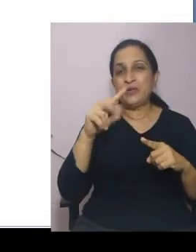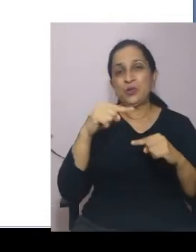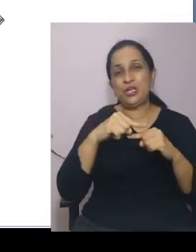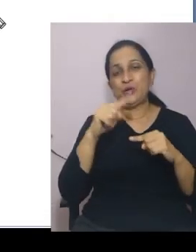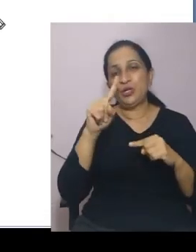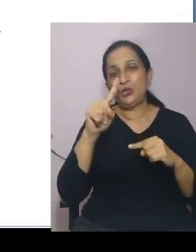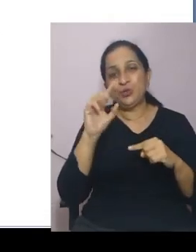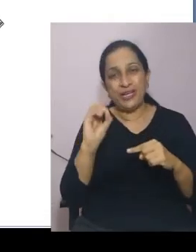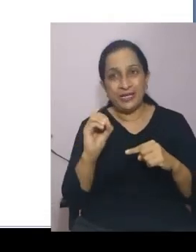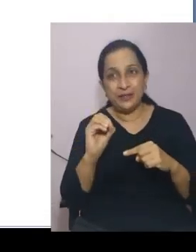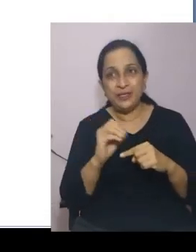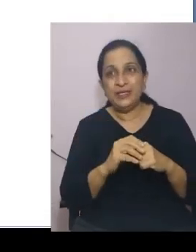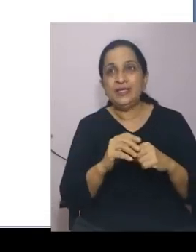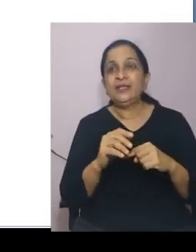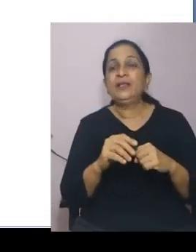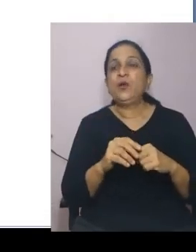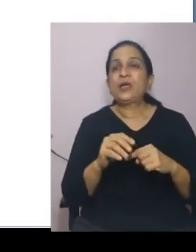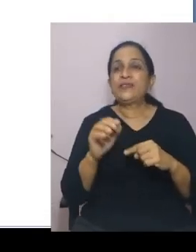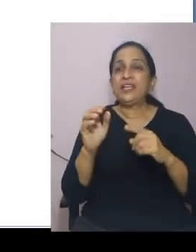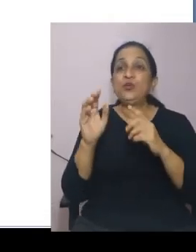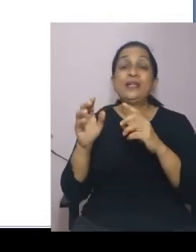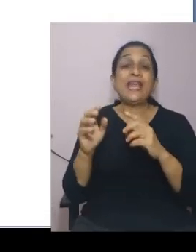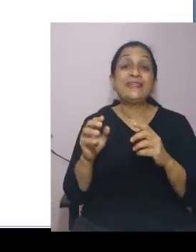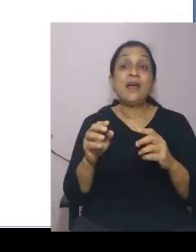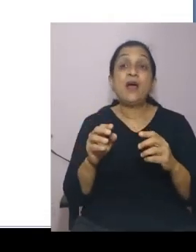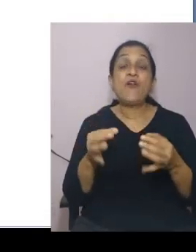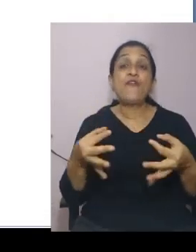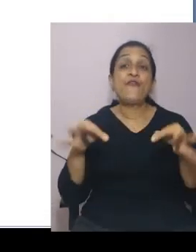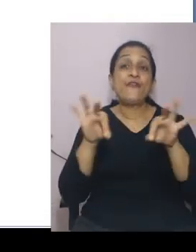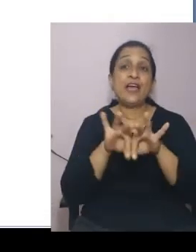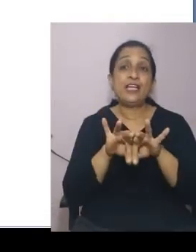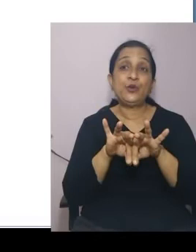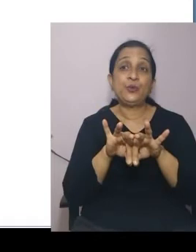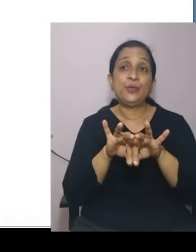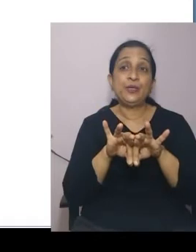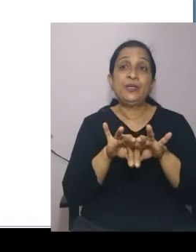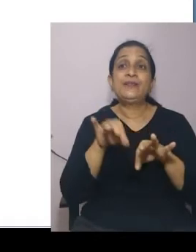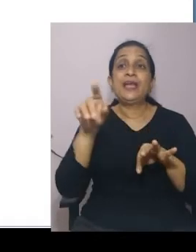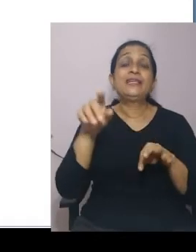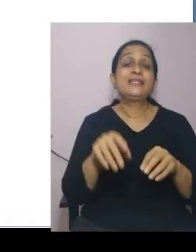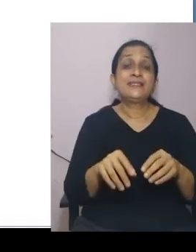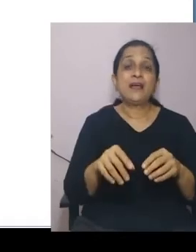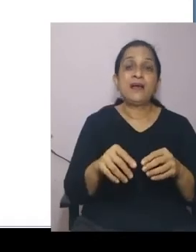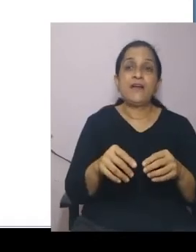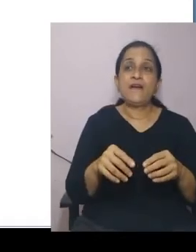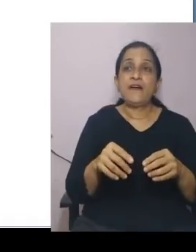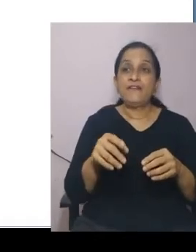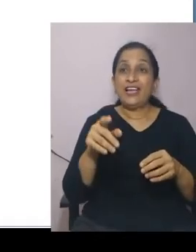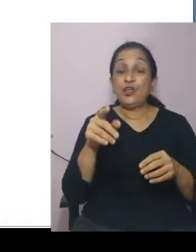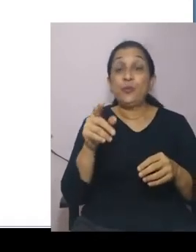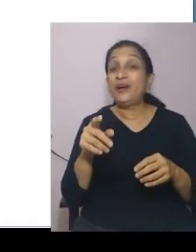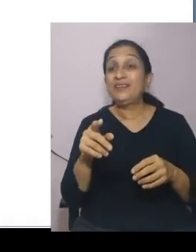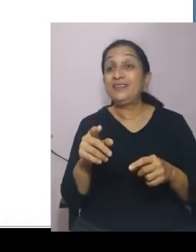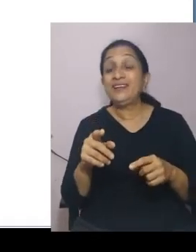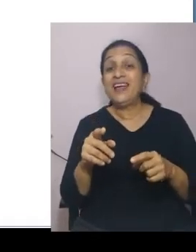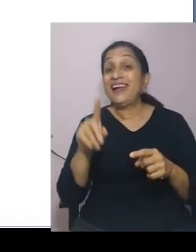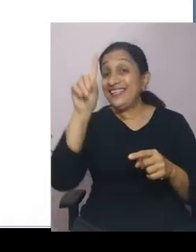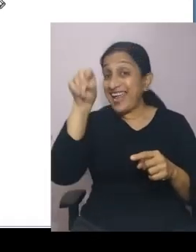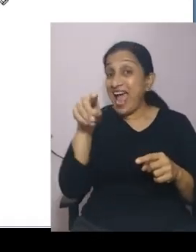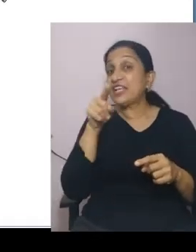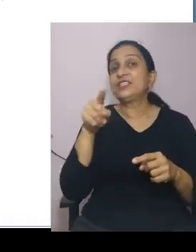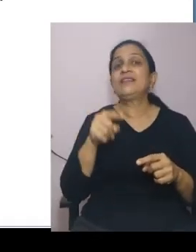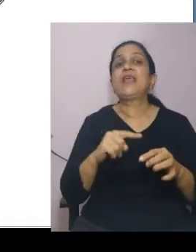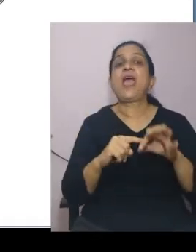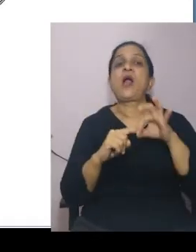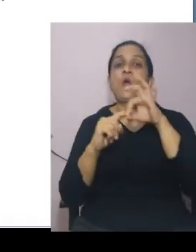the new matrix. And then what is this is the a into b product value, okay. And if you want to find out